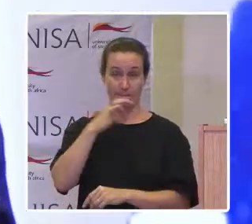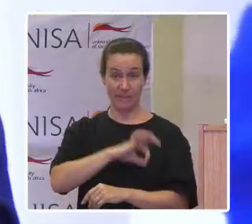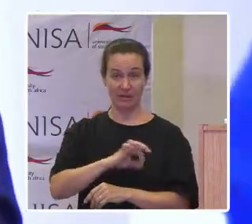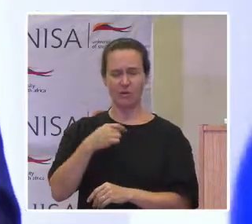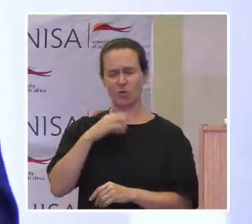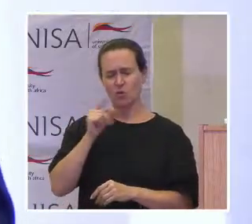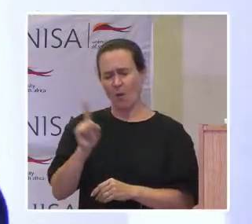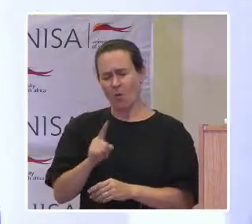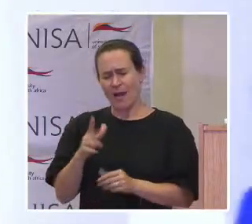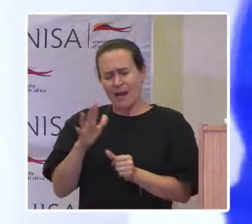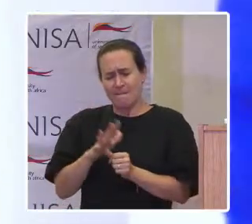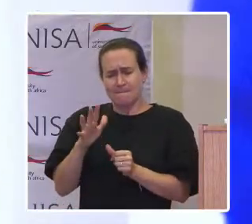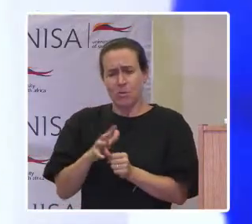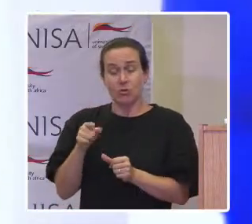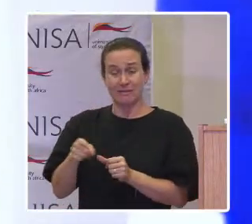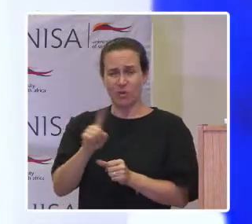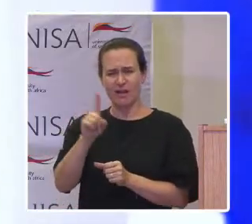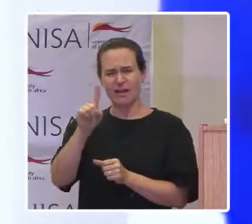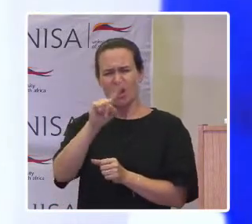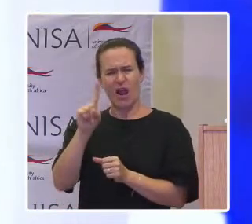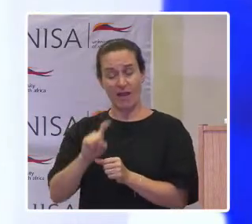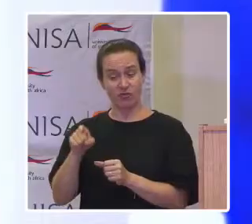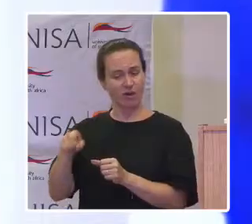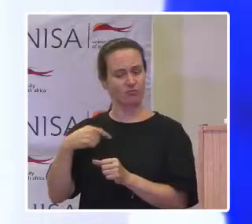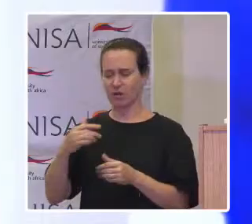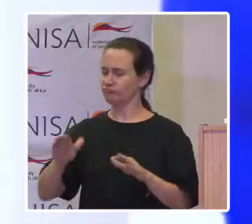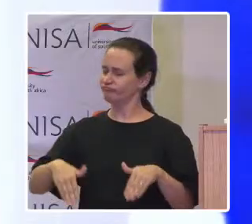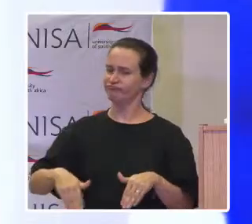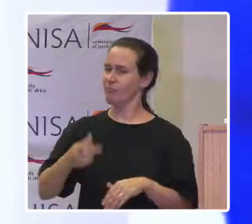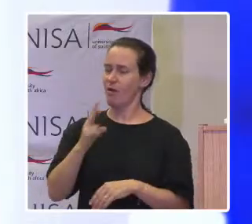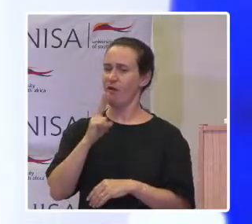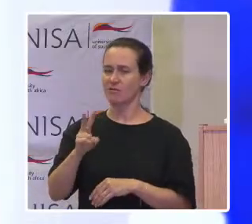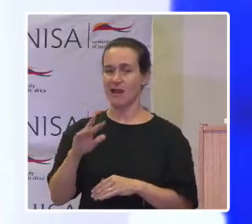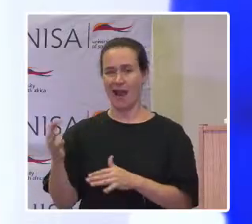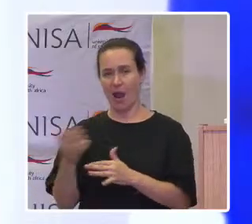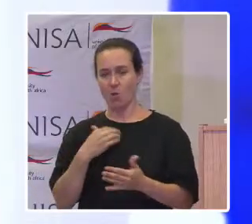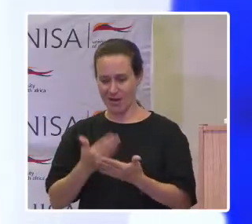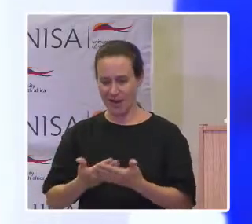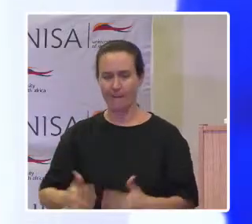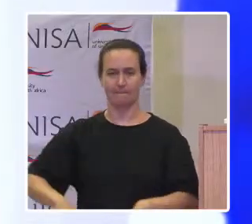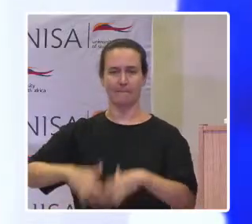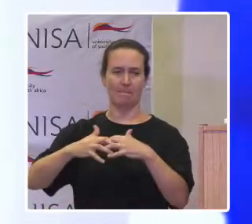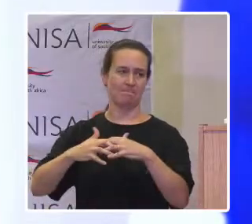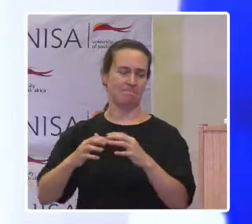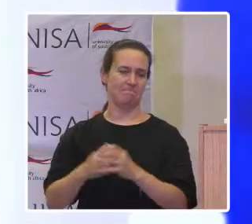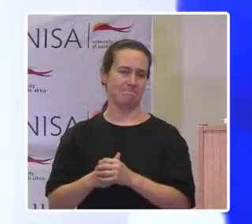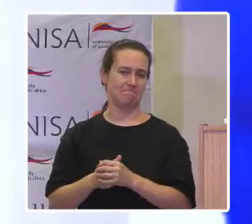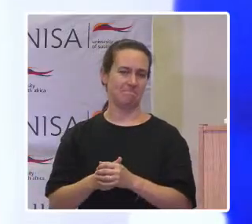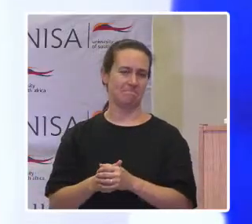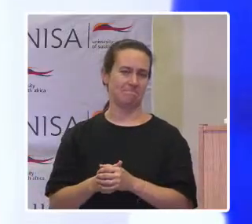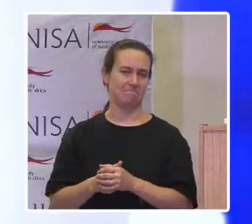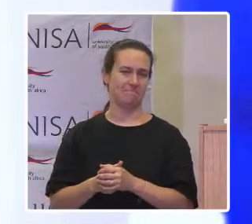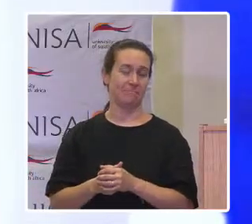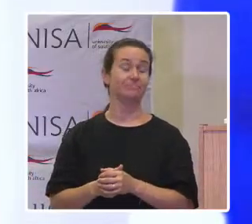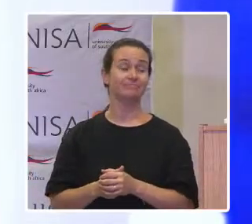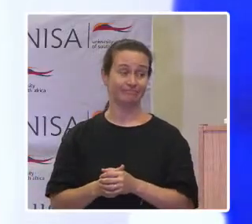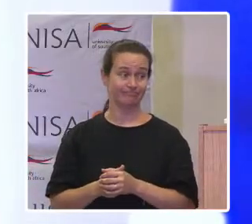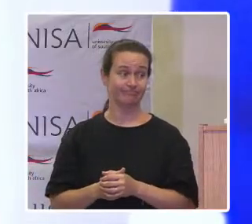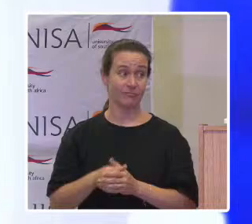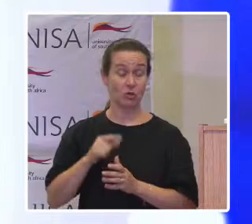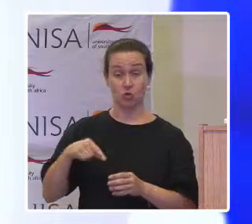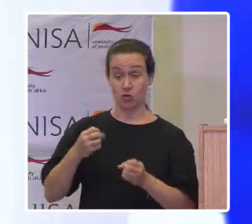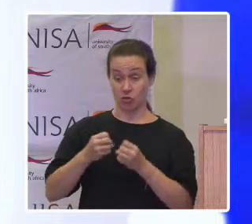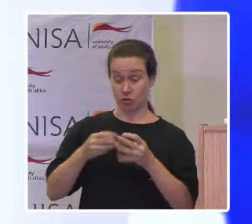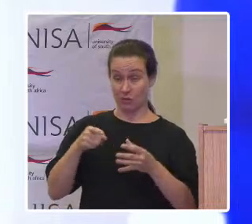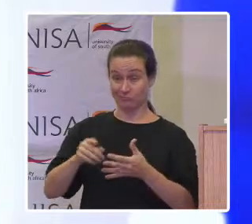is the question that the advocate had answered, implementation. So the start of the story is quite